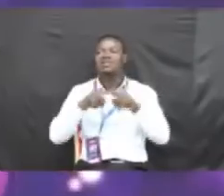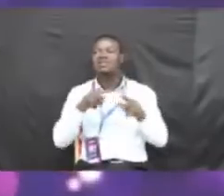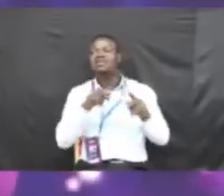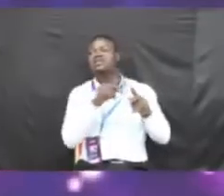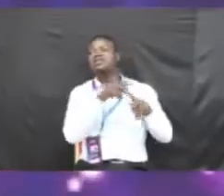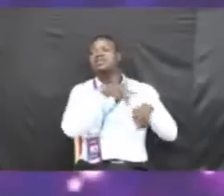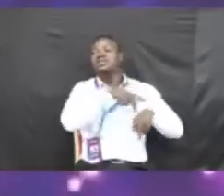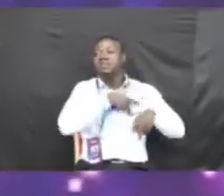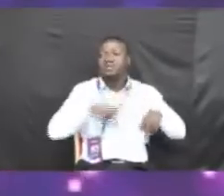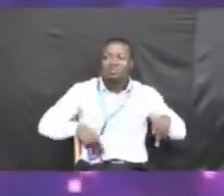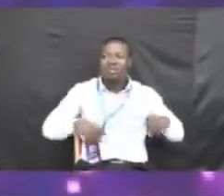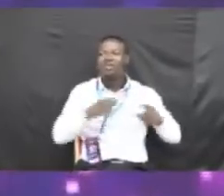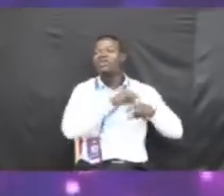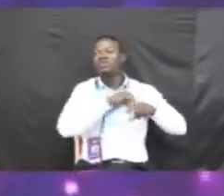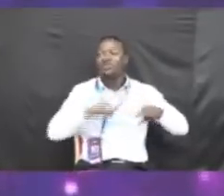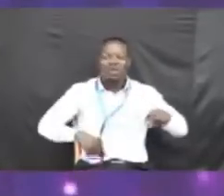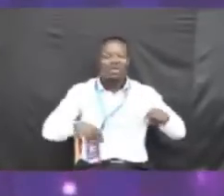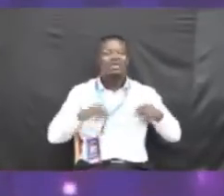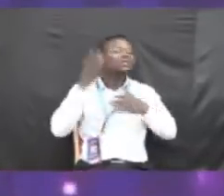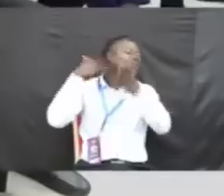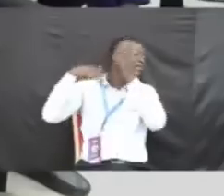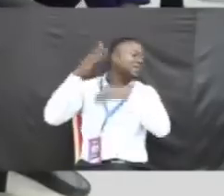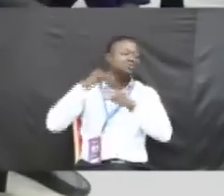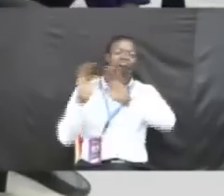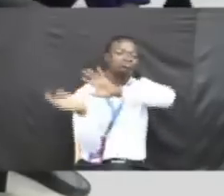Now that is no more.